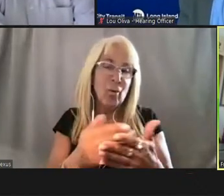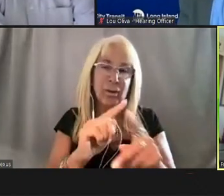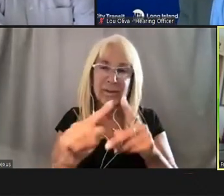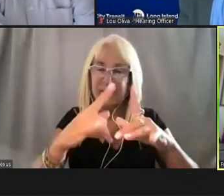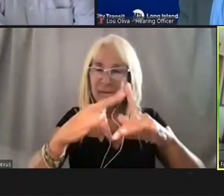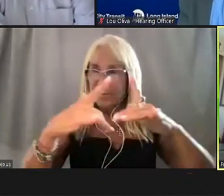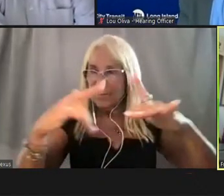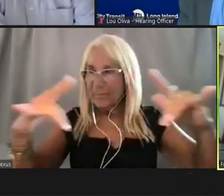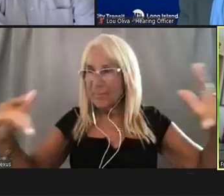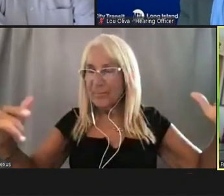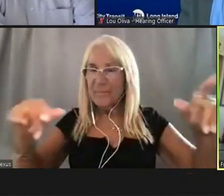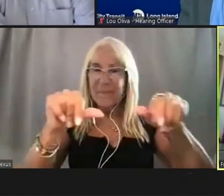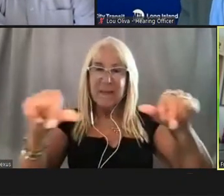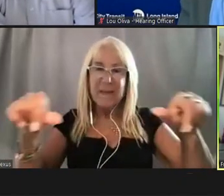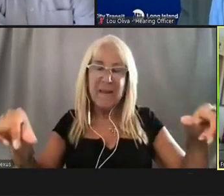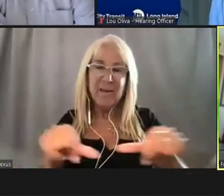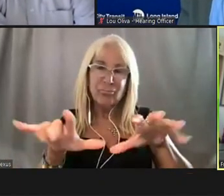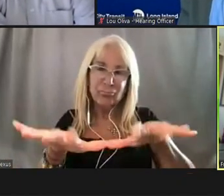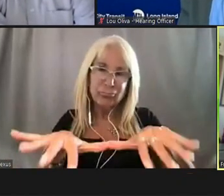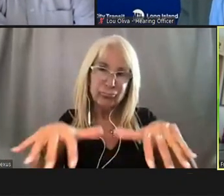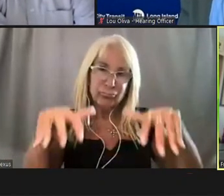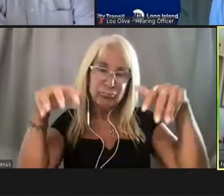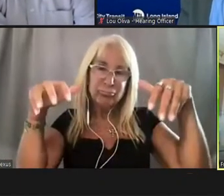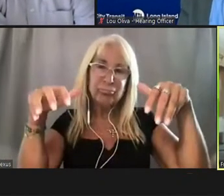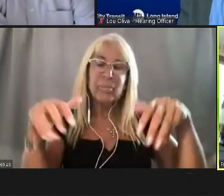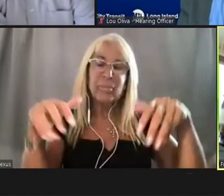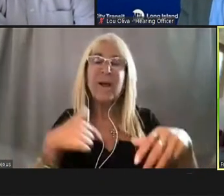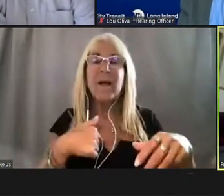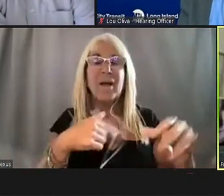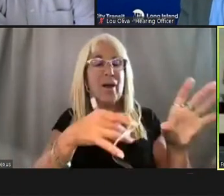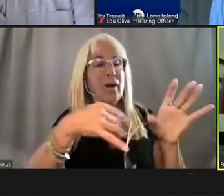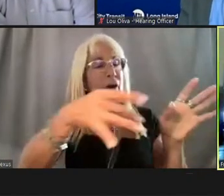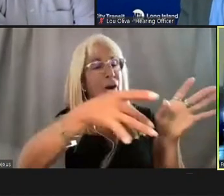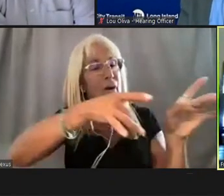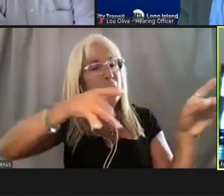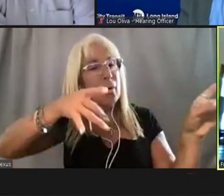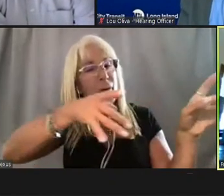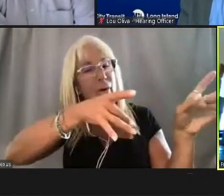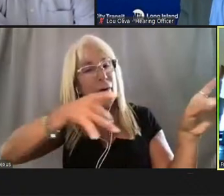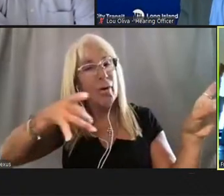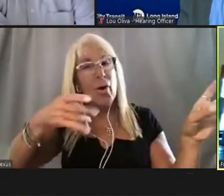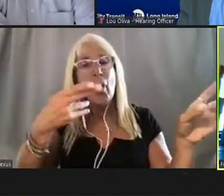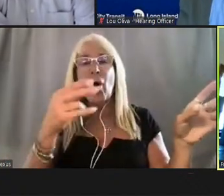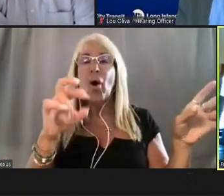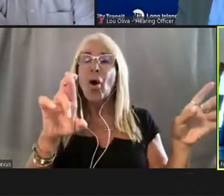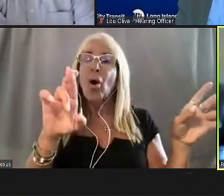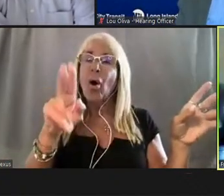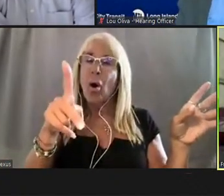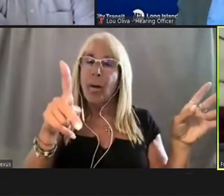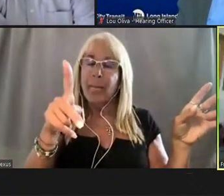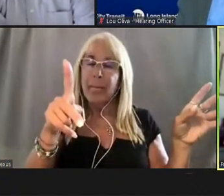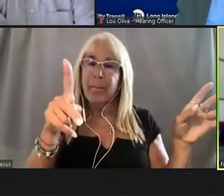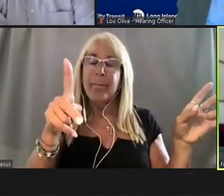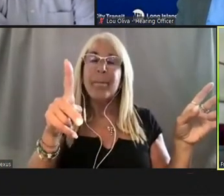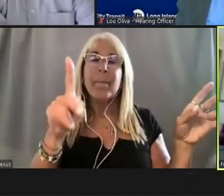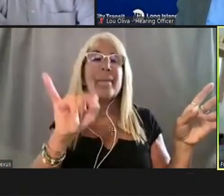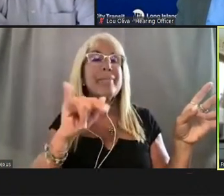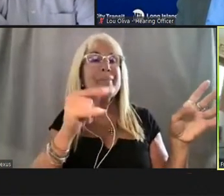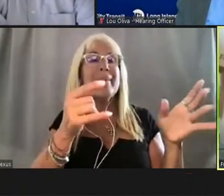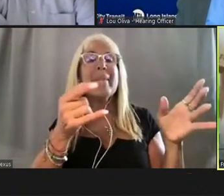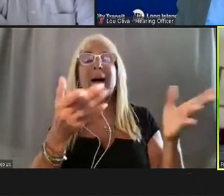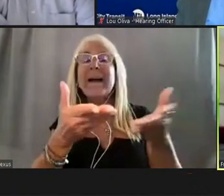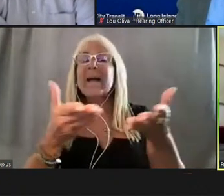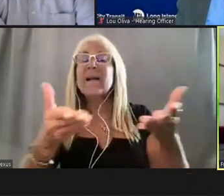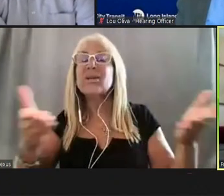area um I'm a harpist and if you can see in the background those are my instruments those are not